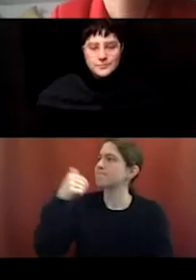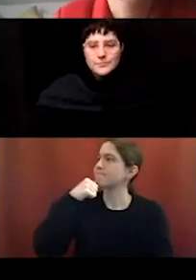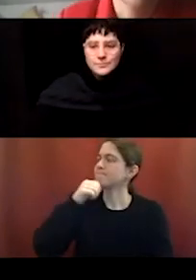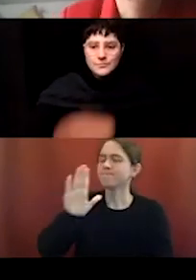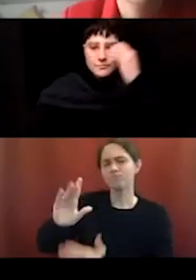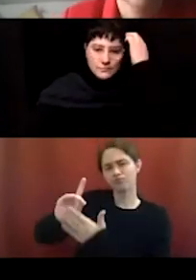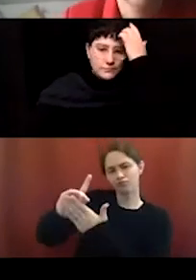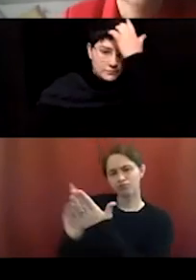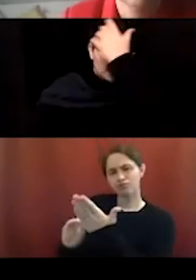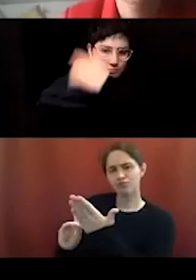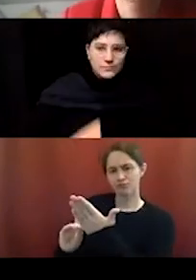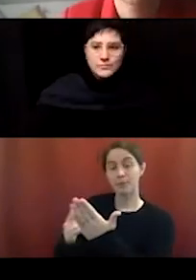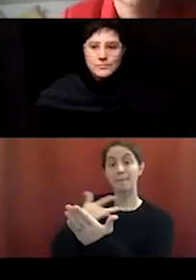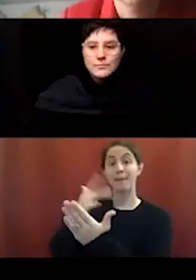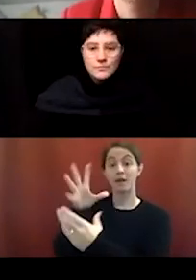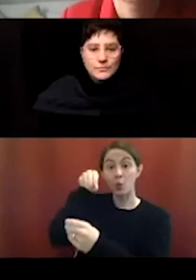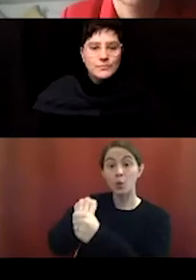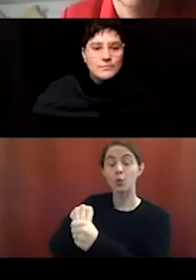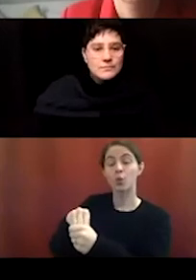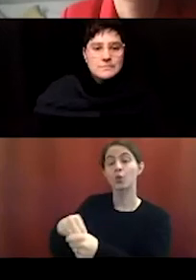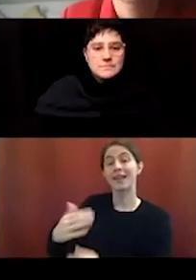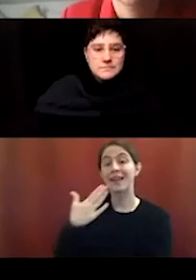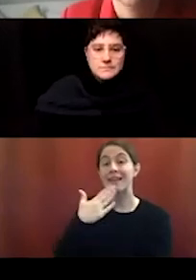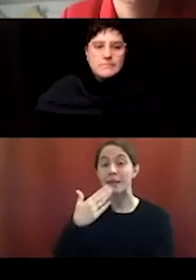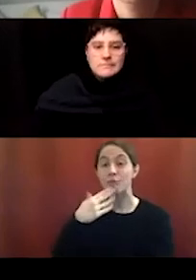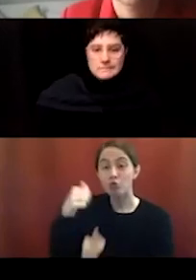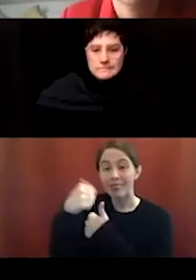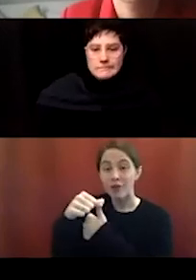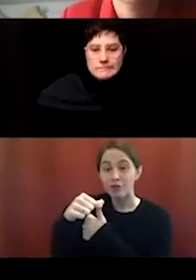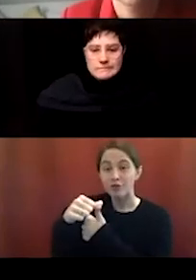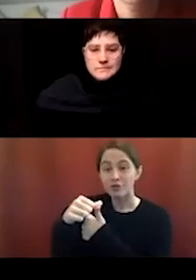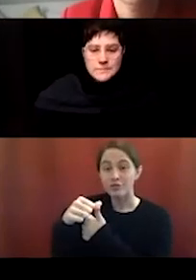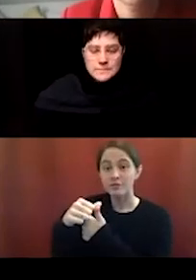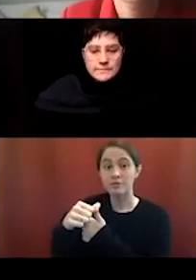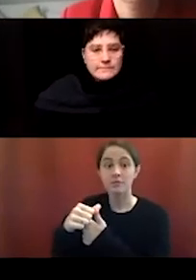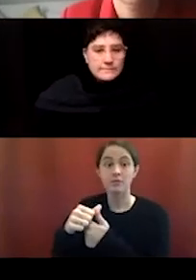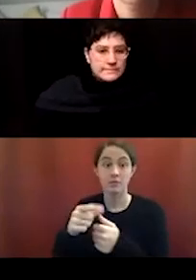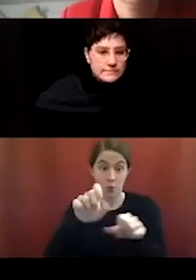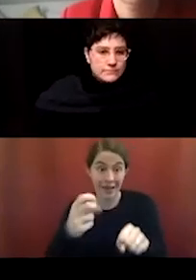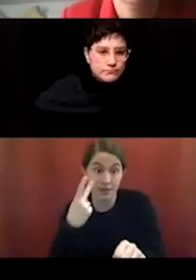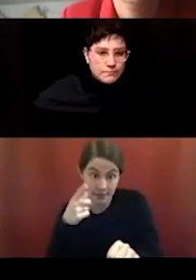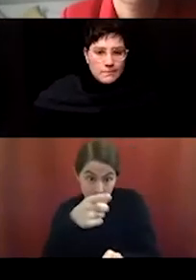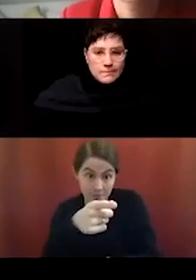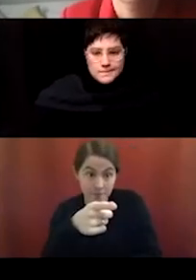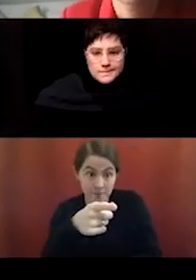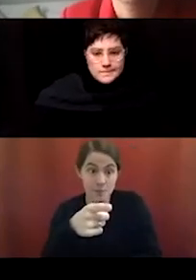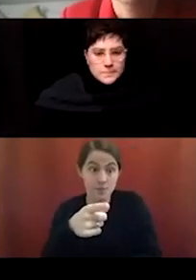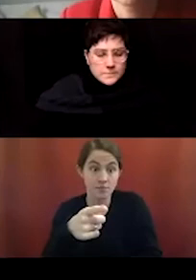design includes the Hebrew letters. And as you can see here, there